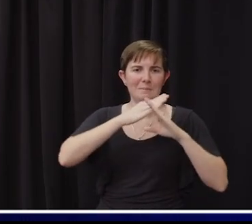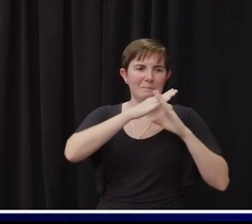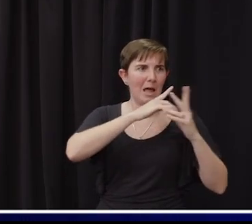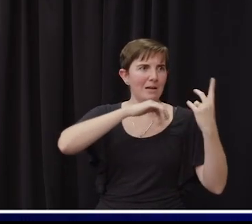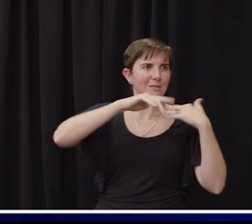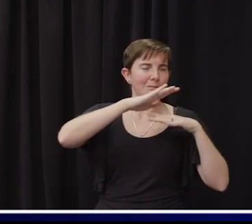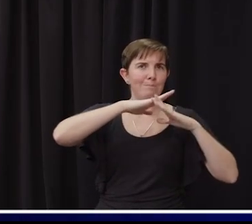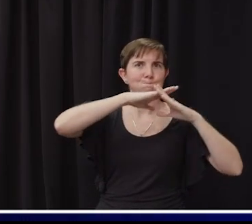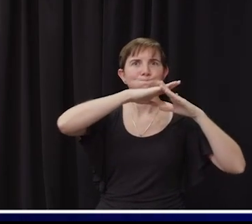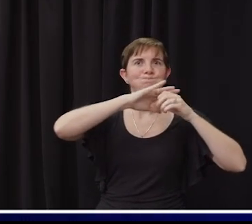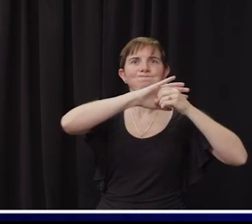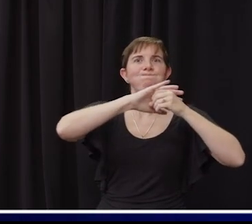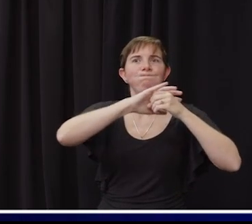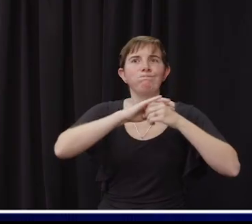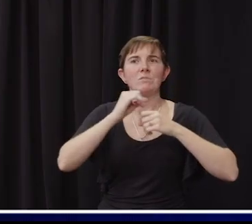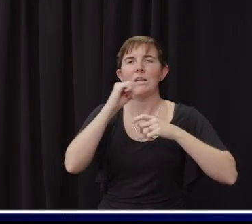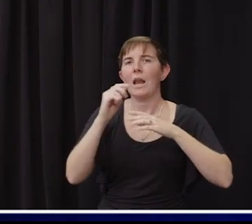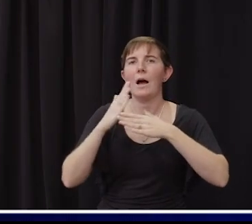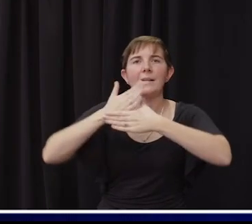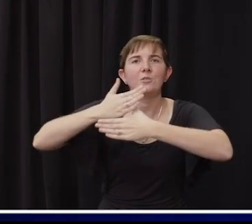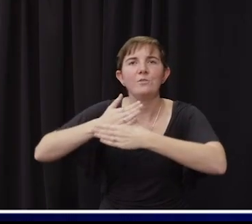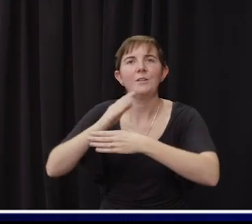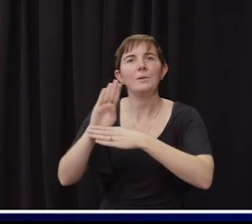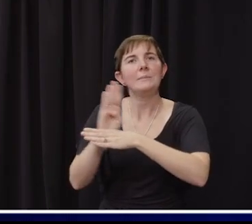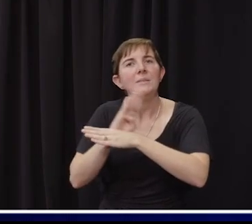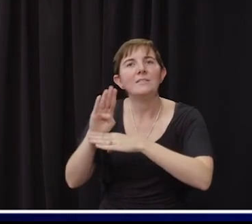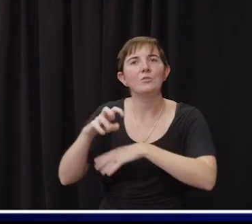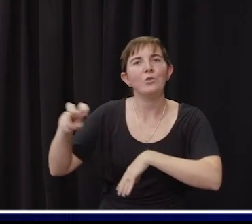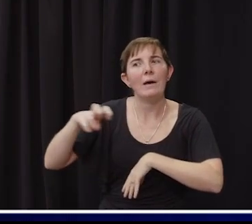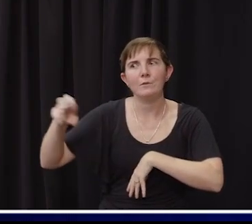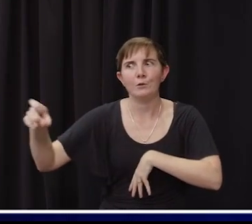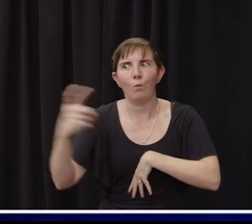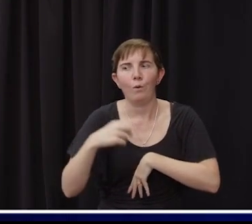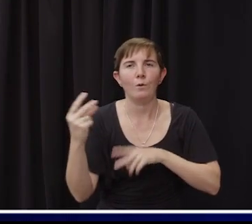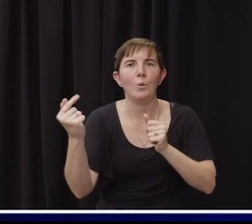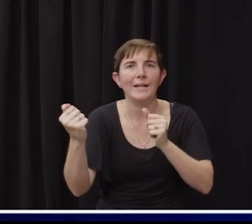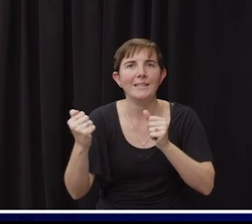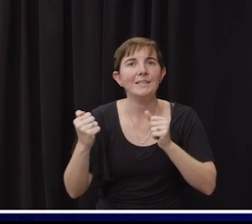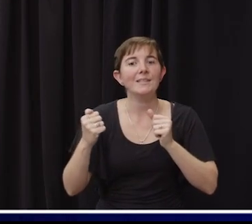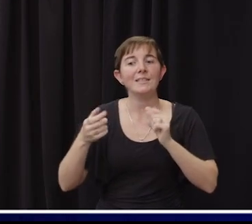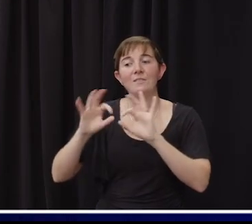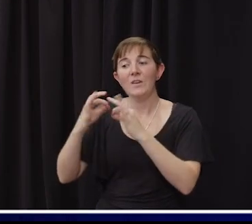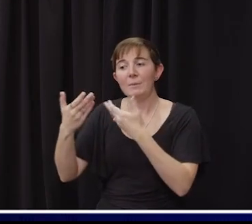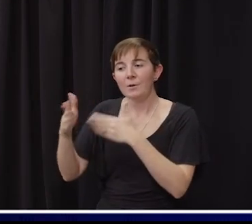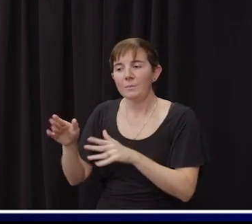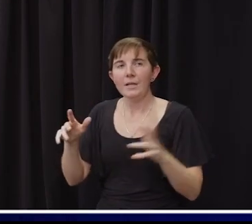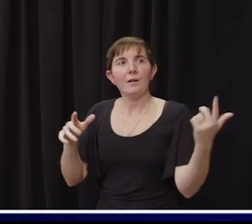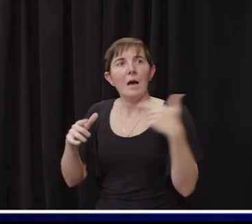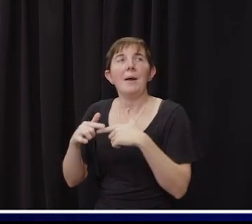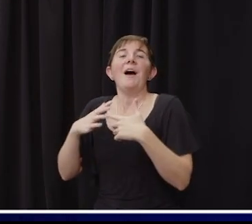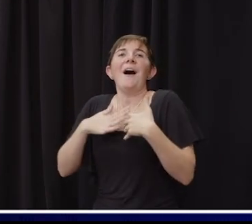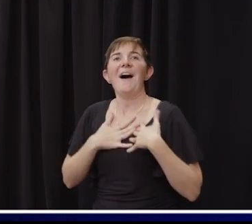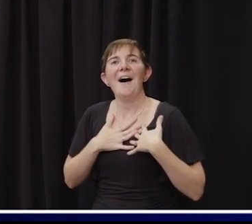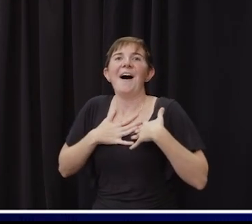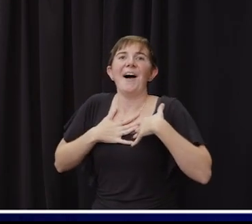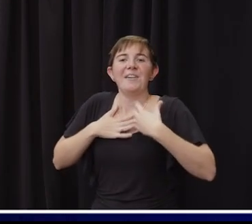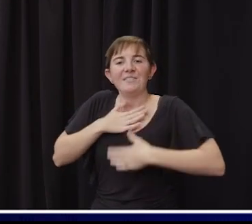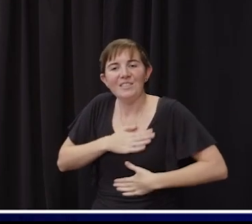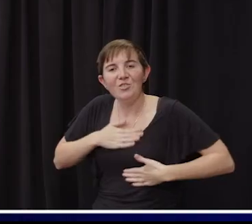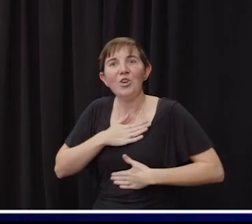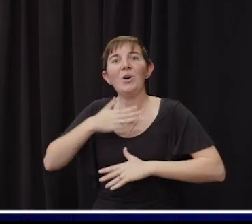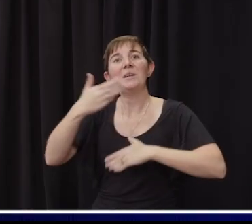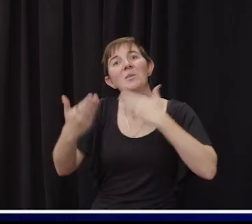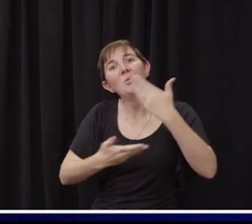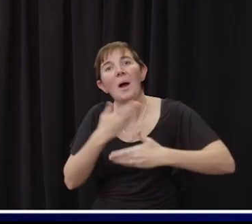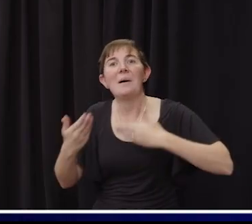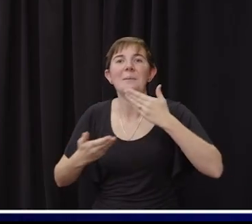with business travelers, and they can enjoy, you know, the welcoming